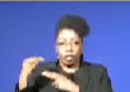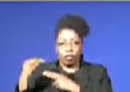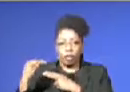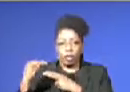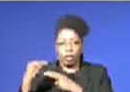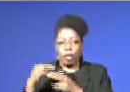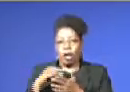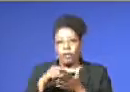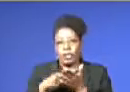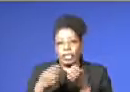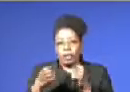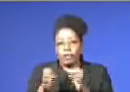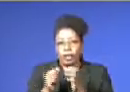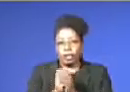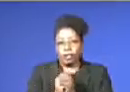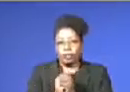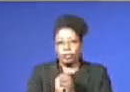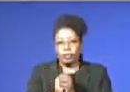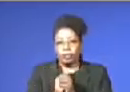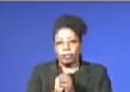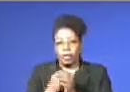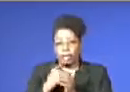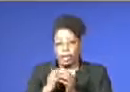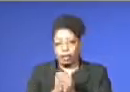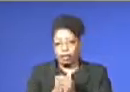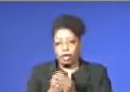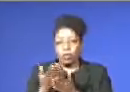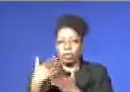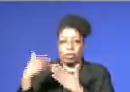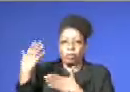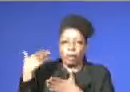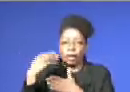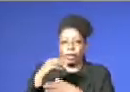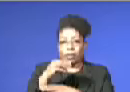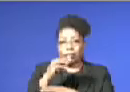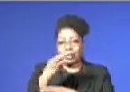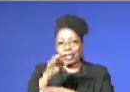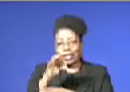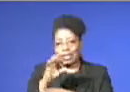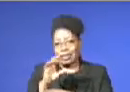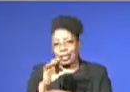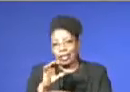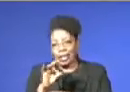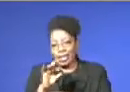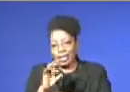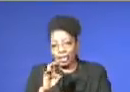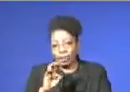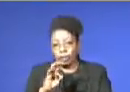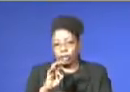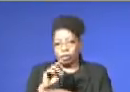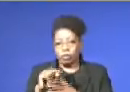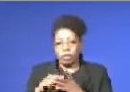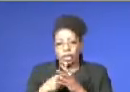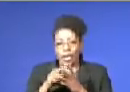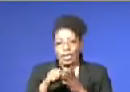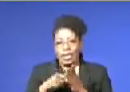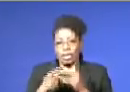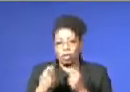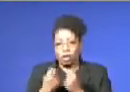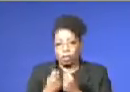the event. Well, it was back in 1987 when we started this